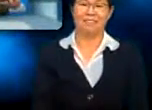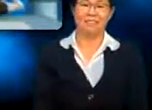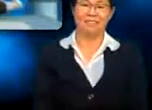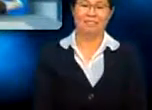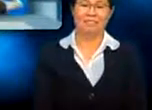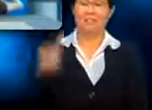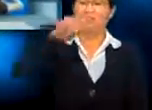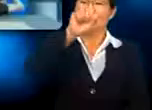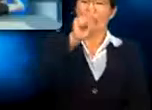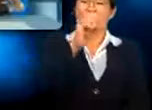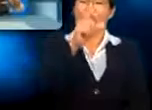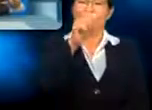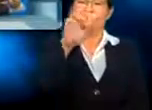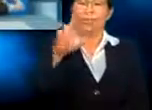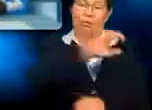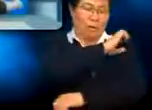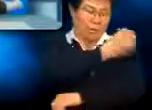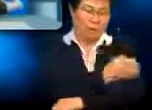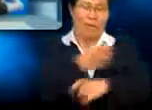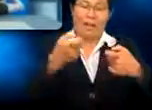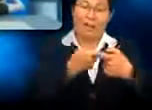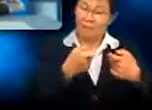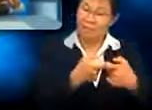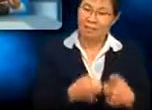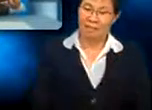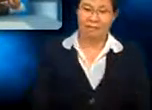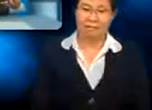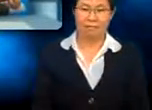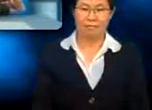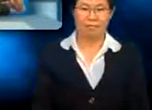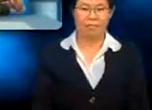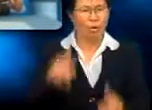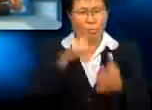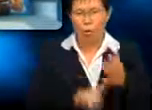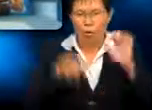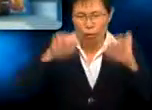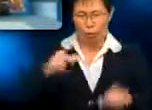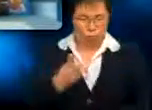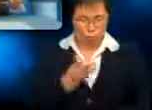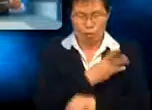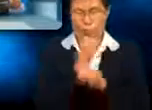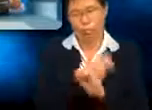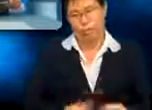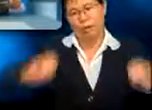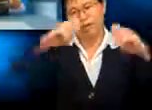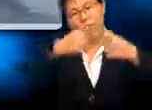Sunshine! Solar energy! Electricity! What would we do without